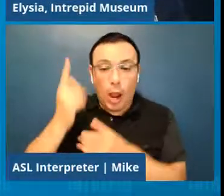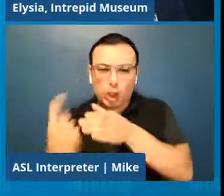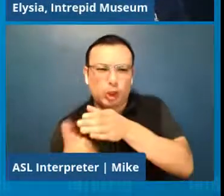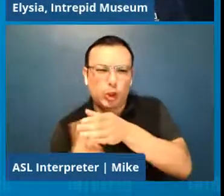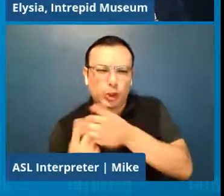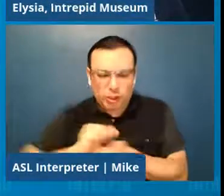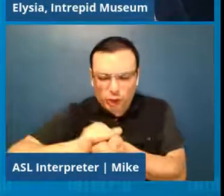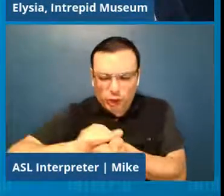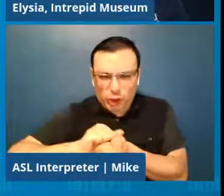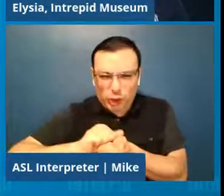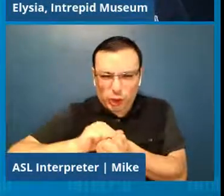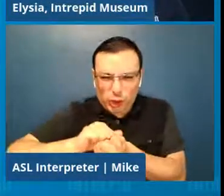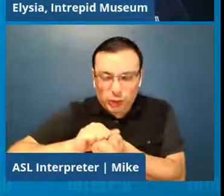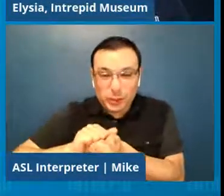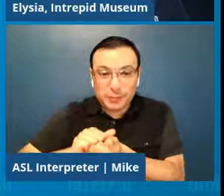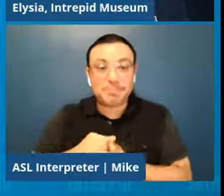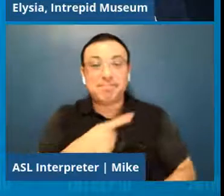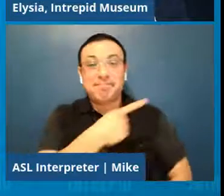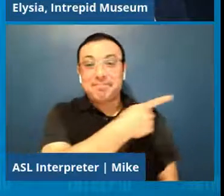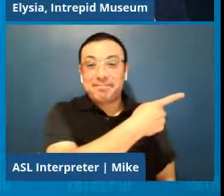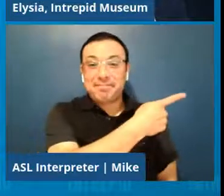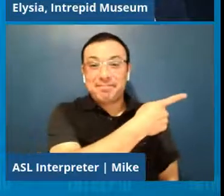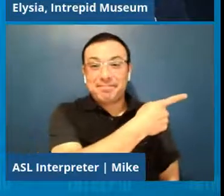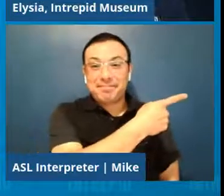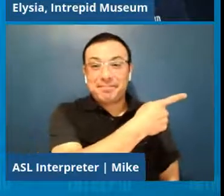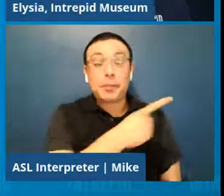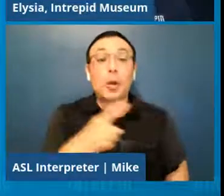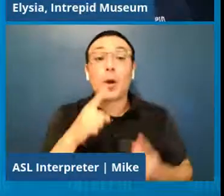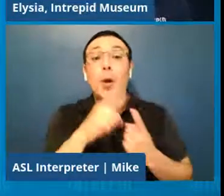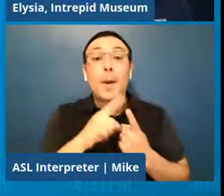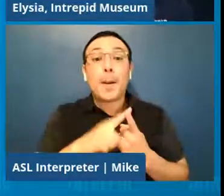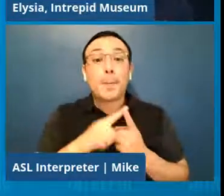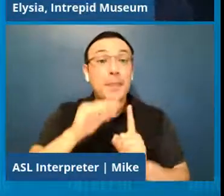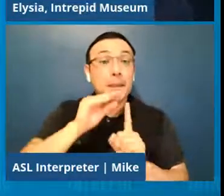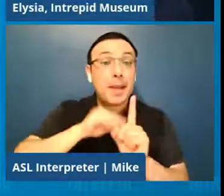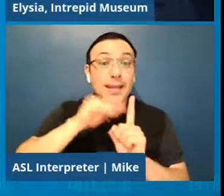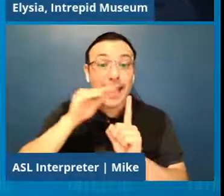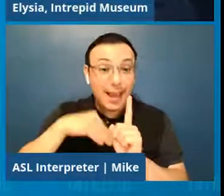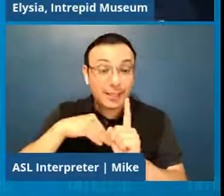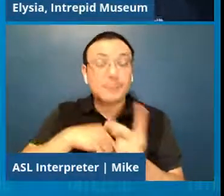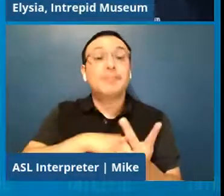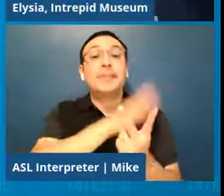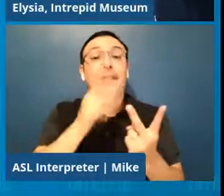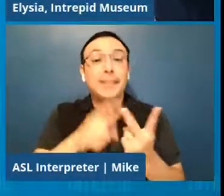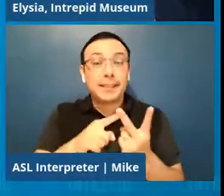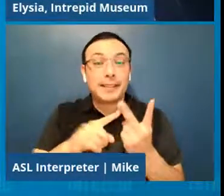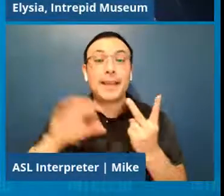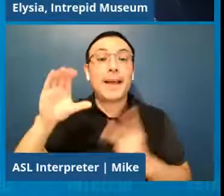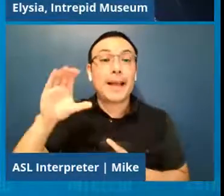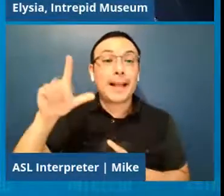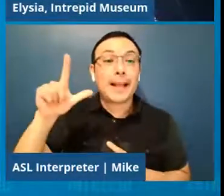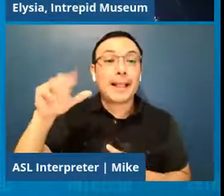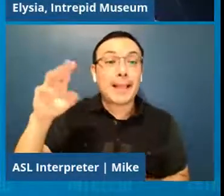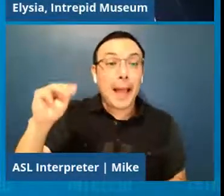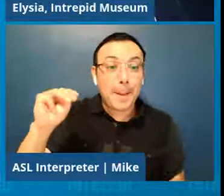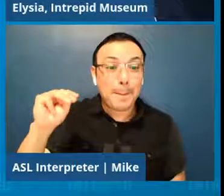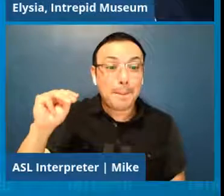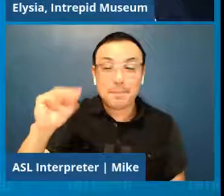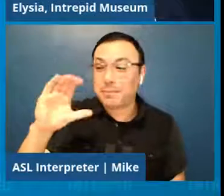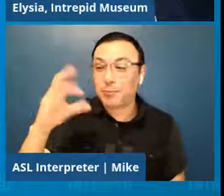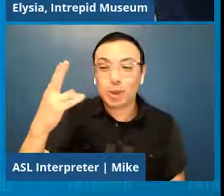see here. On the left, we've got bananas and then clam chowder on the right, as well as